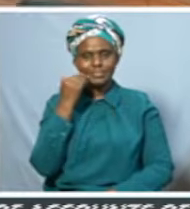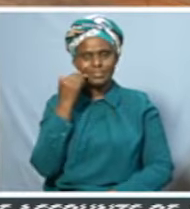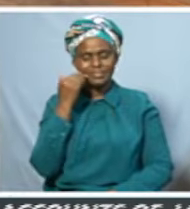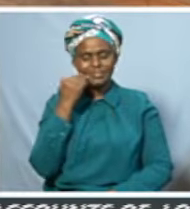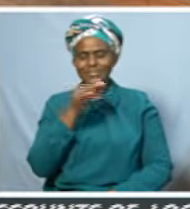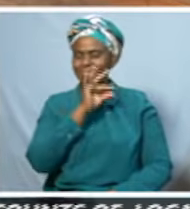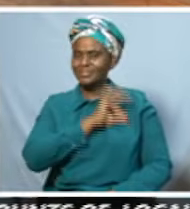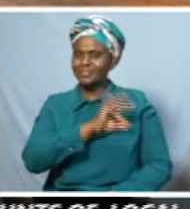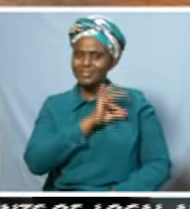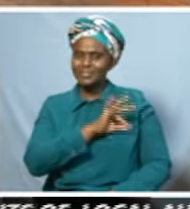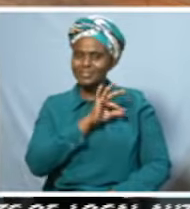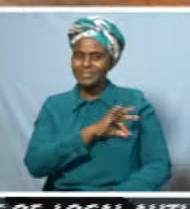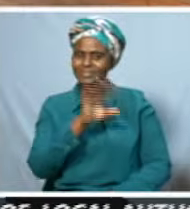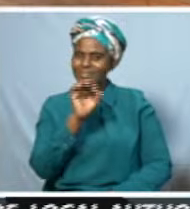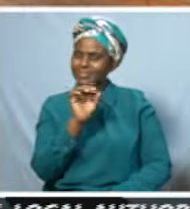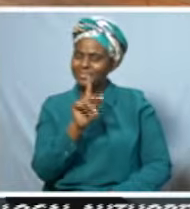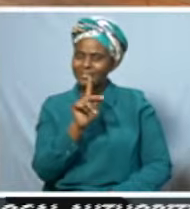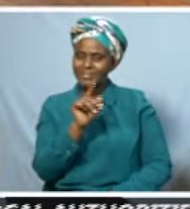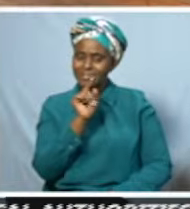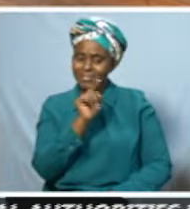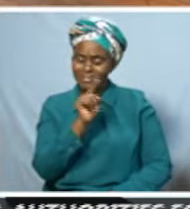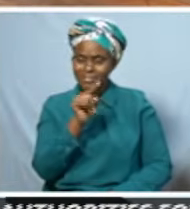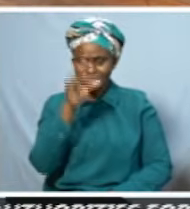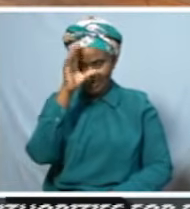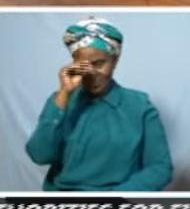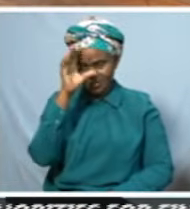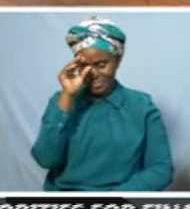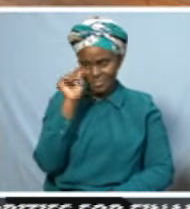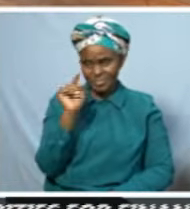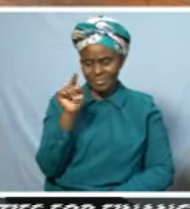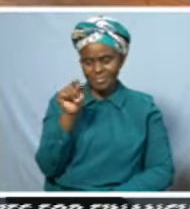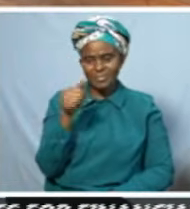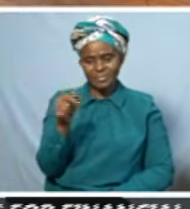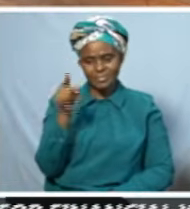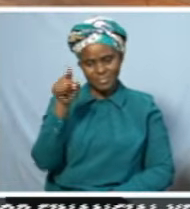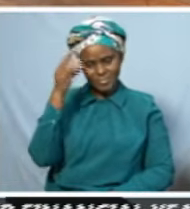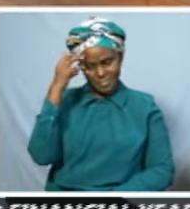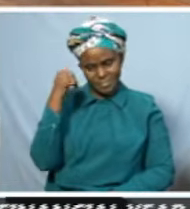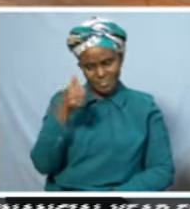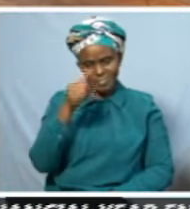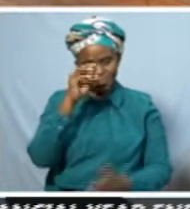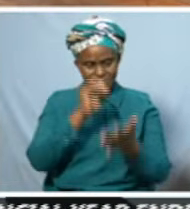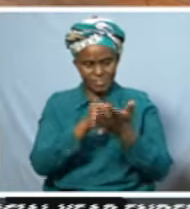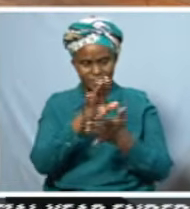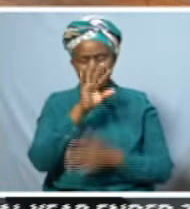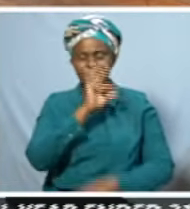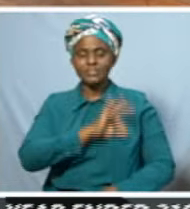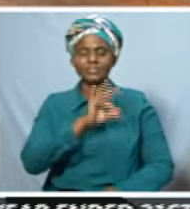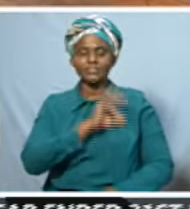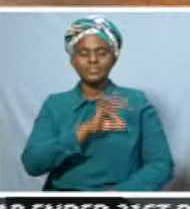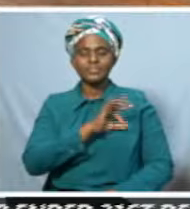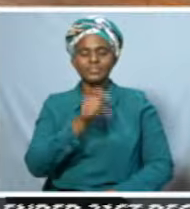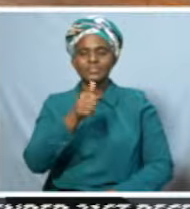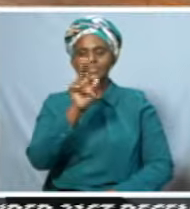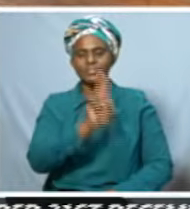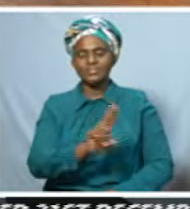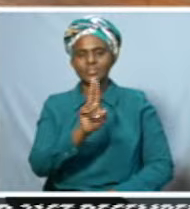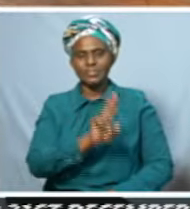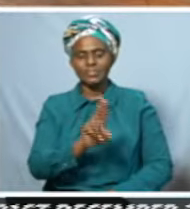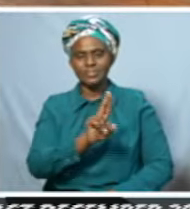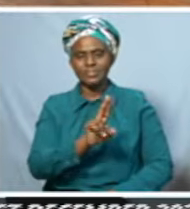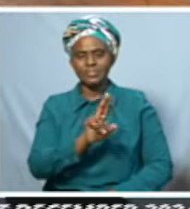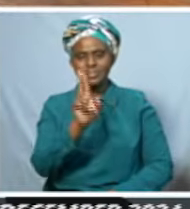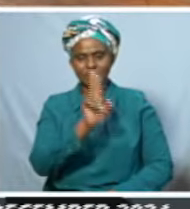pay slip. Okay? And this guy, this officer is put on payroll using